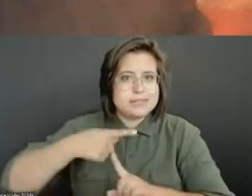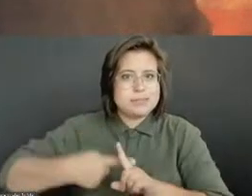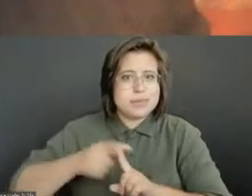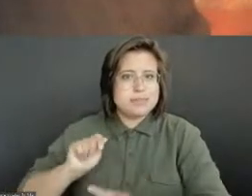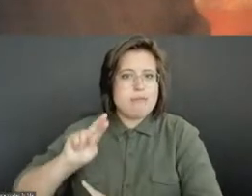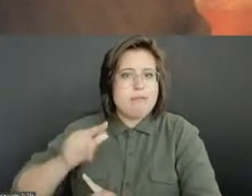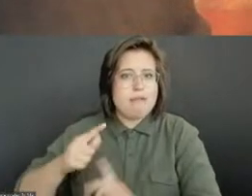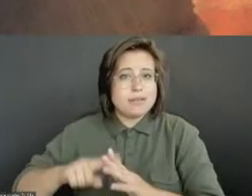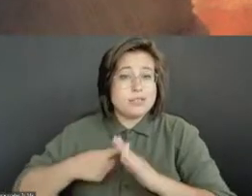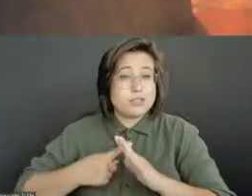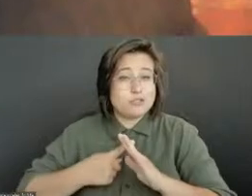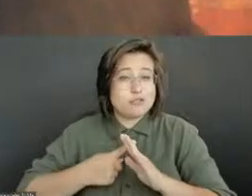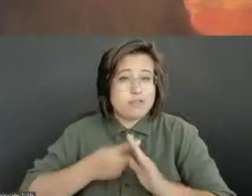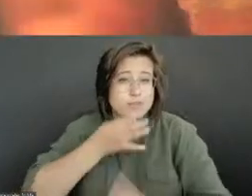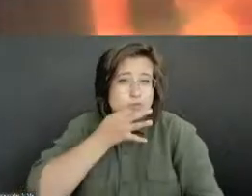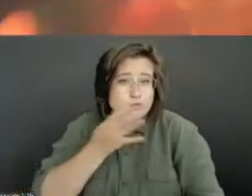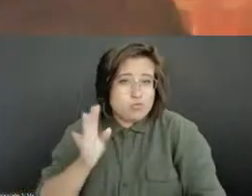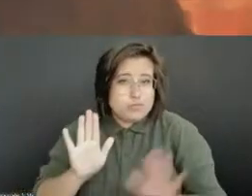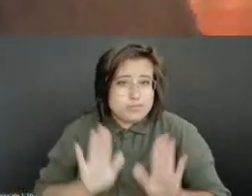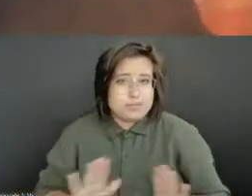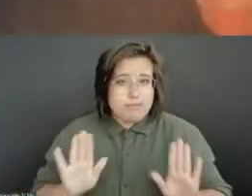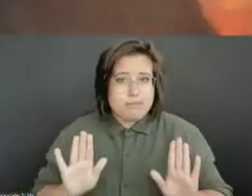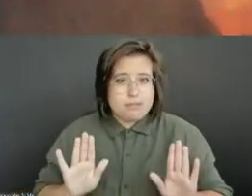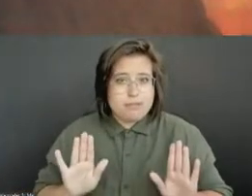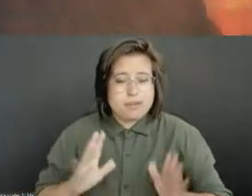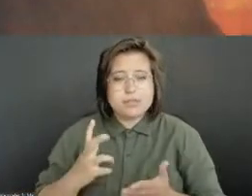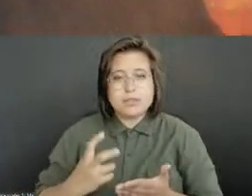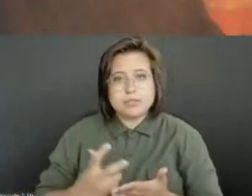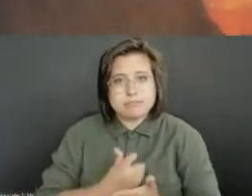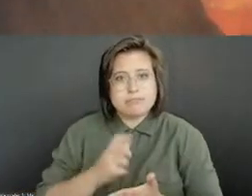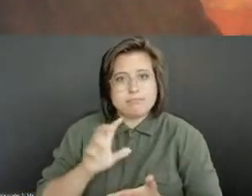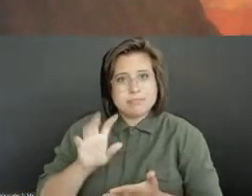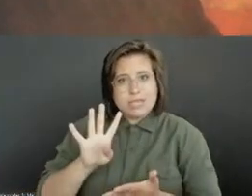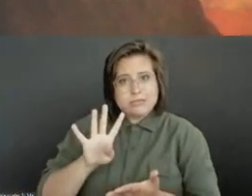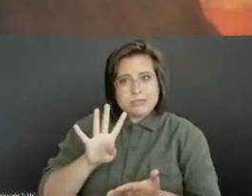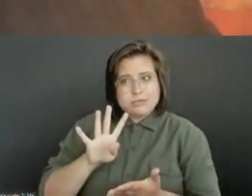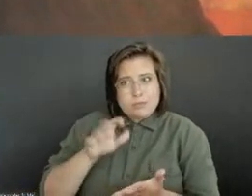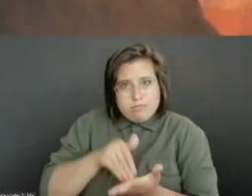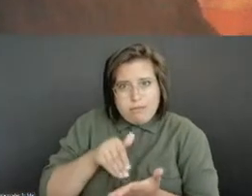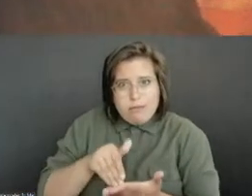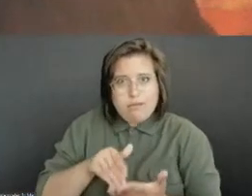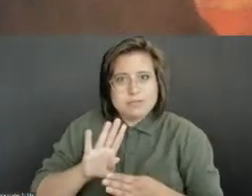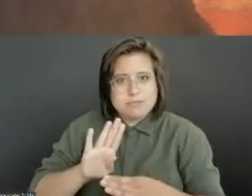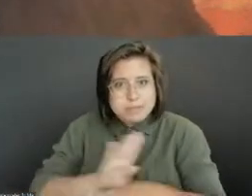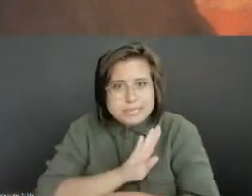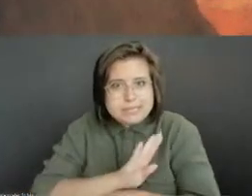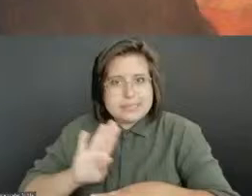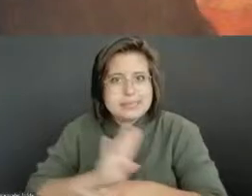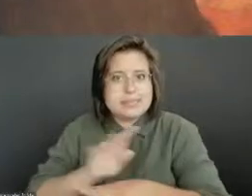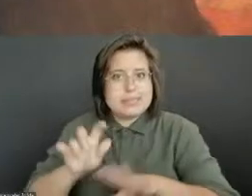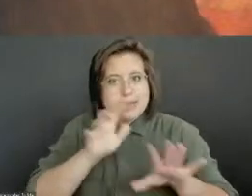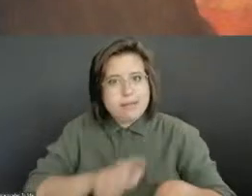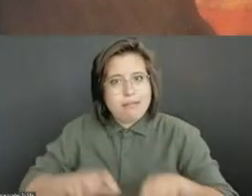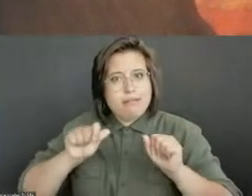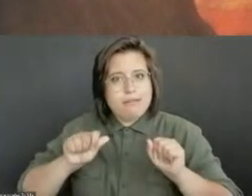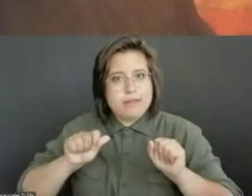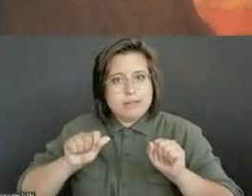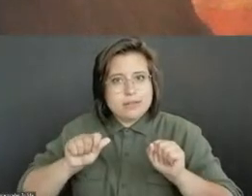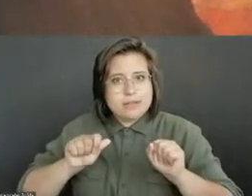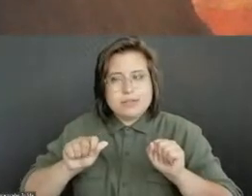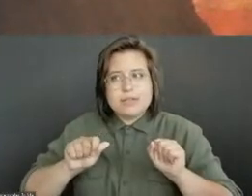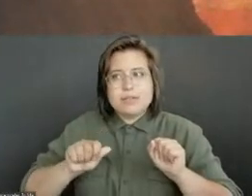Sunday, to utilize the 400,000 African American businesses that are in health and